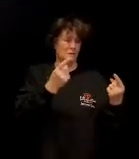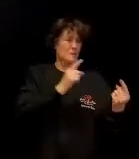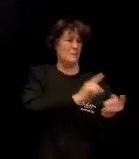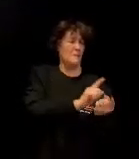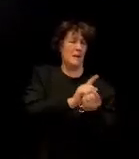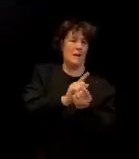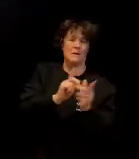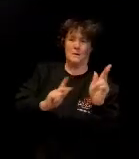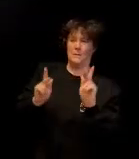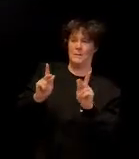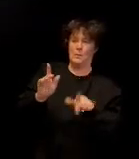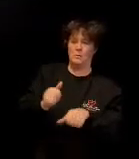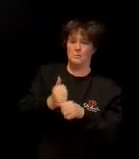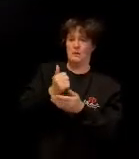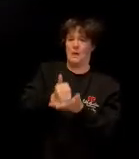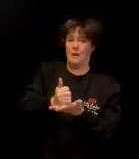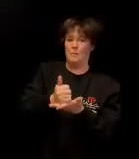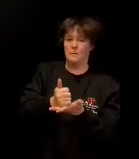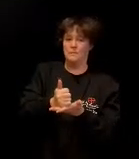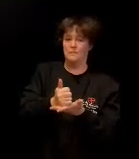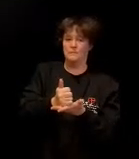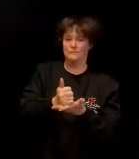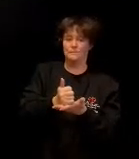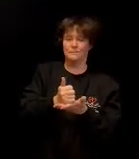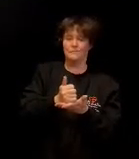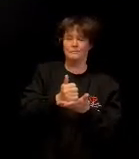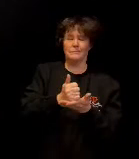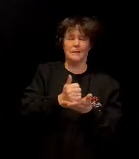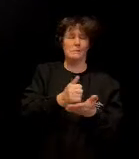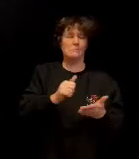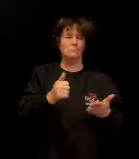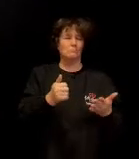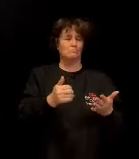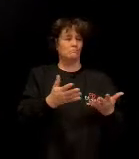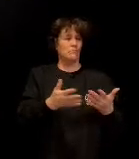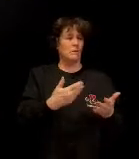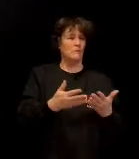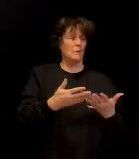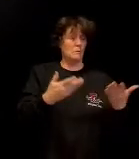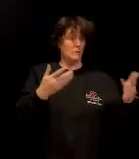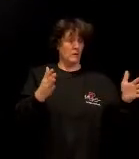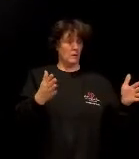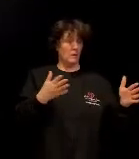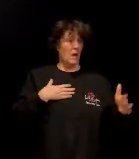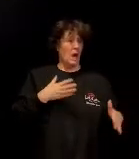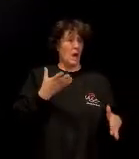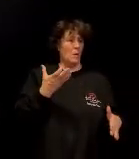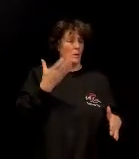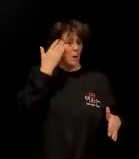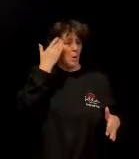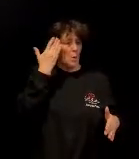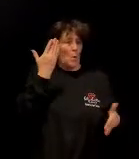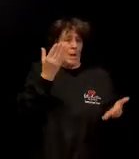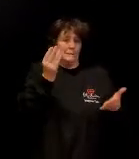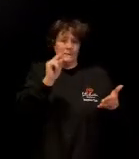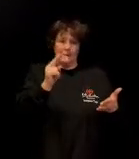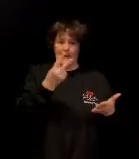and the people she has touched and so on and so on. And when she was finished, she said, "Okay, I want to know what number two